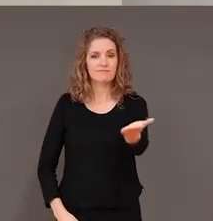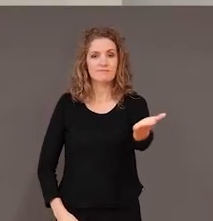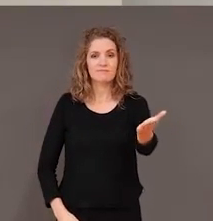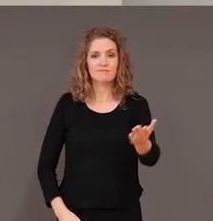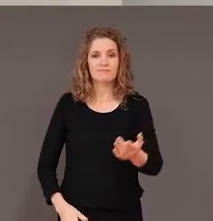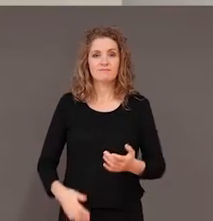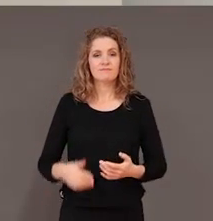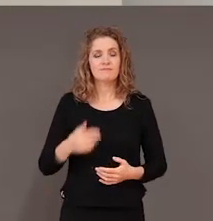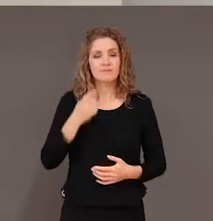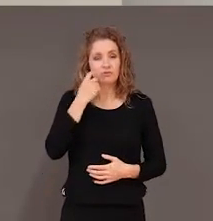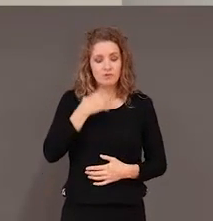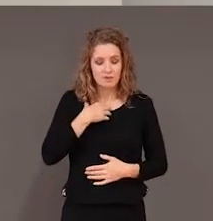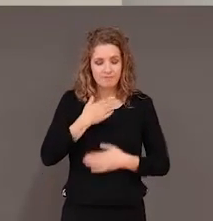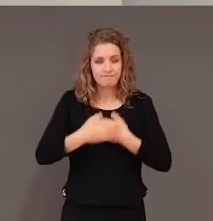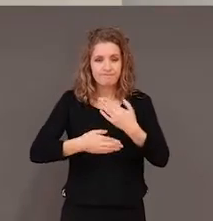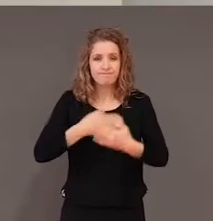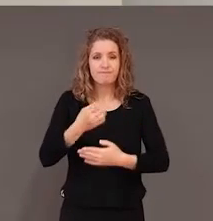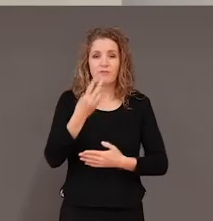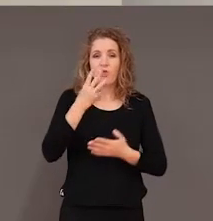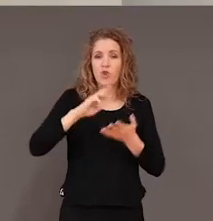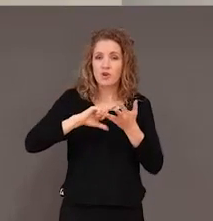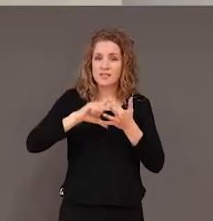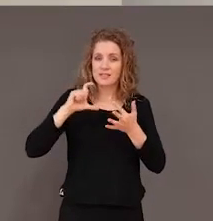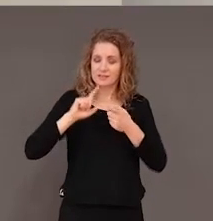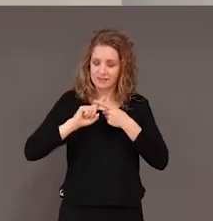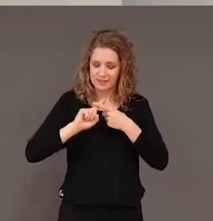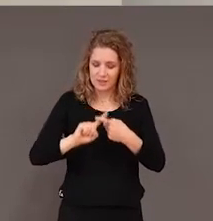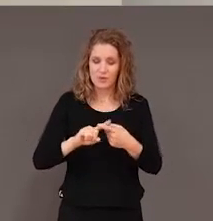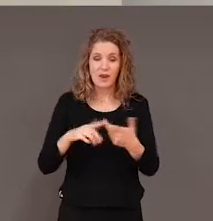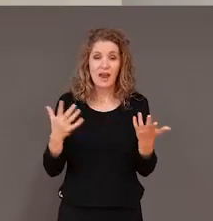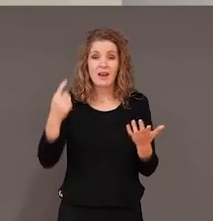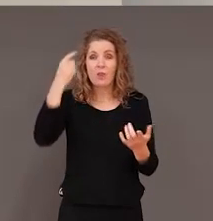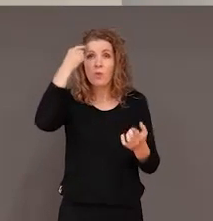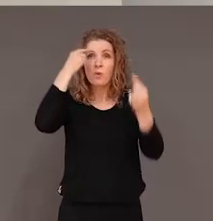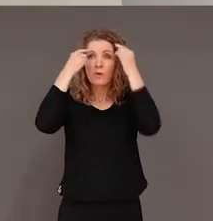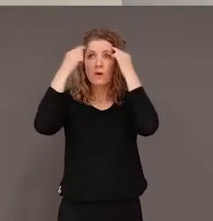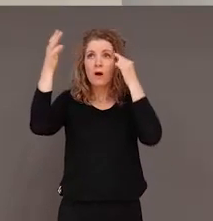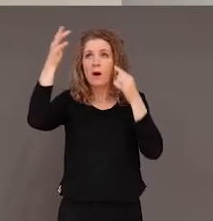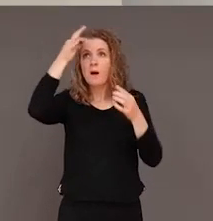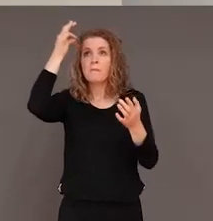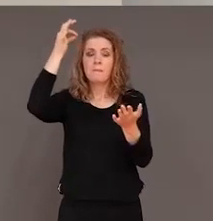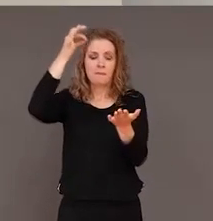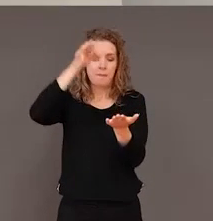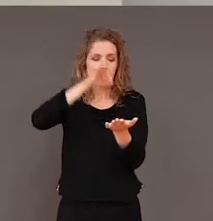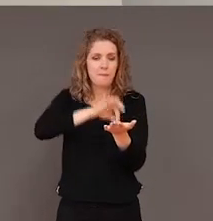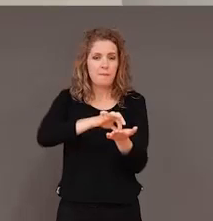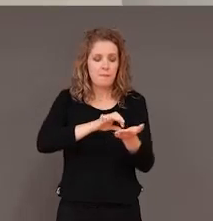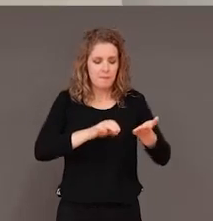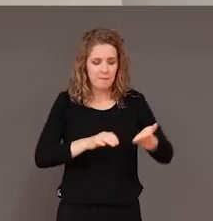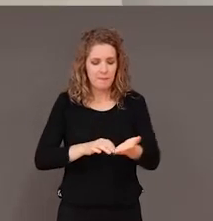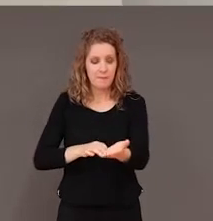So just keep doing this for another 30 seconds, placing whatever thoughts arise, placing them on leaves and letting them float on.